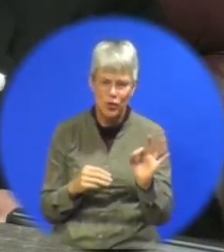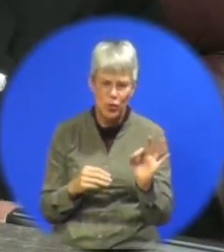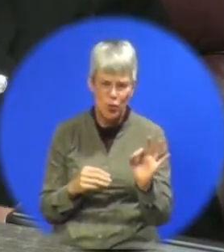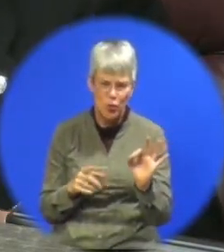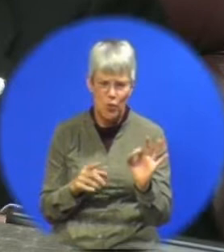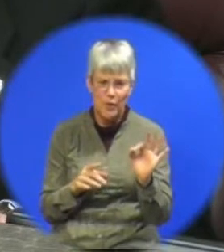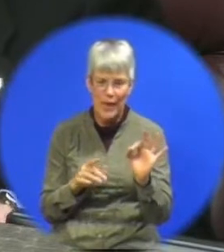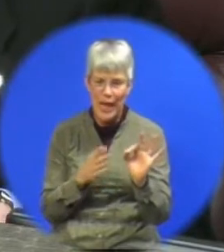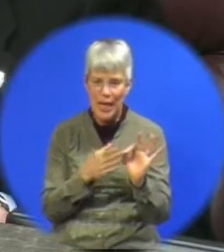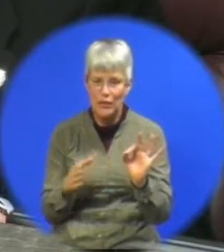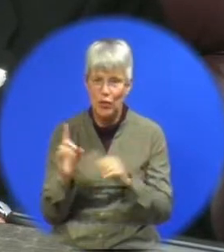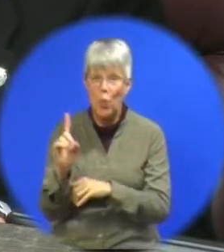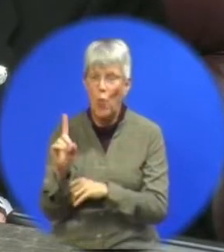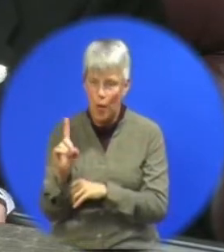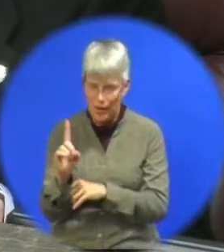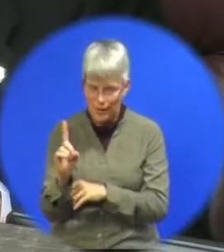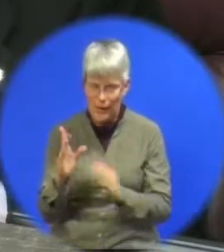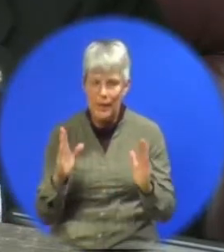Market location.